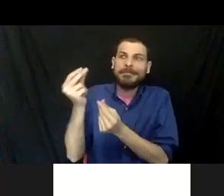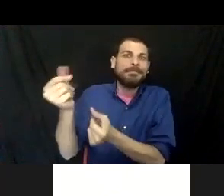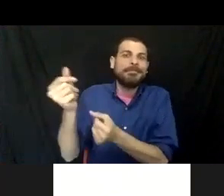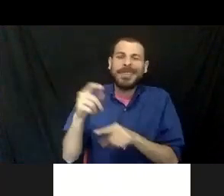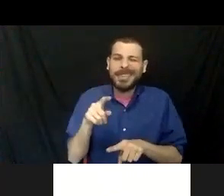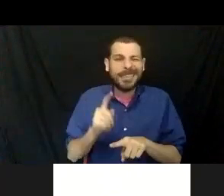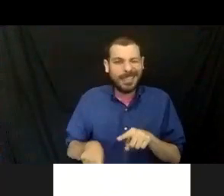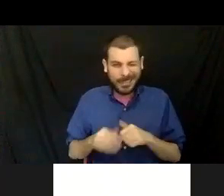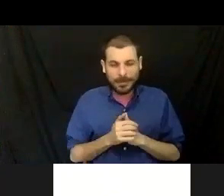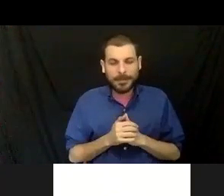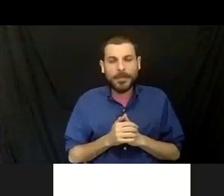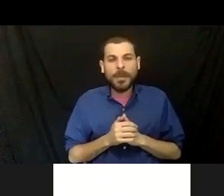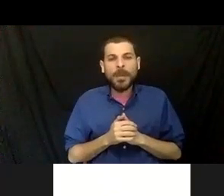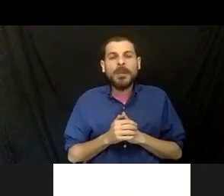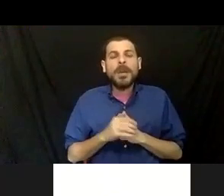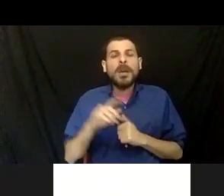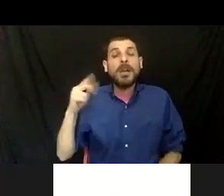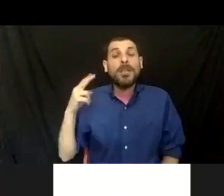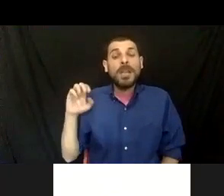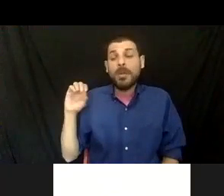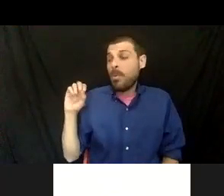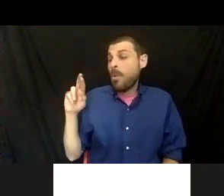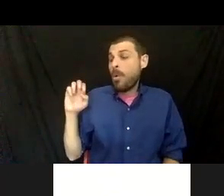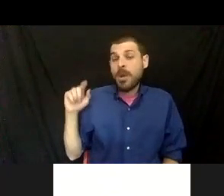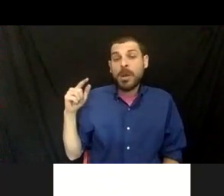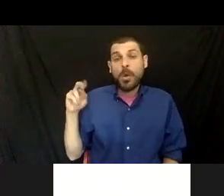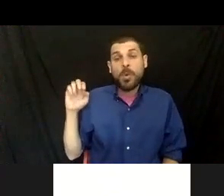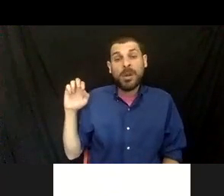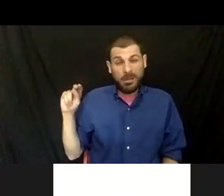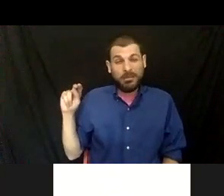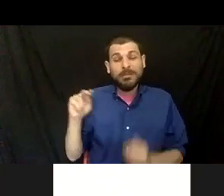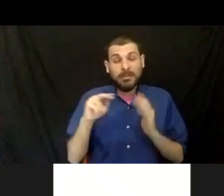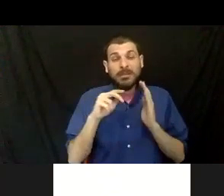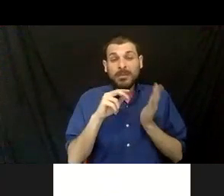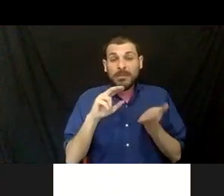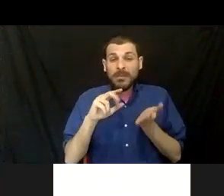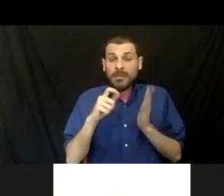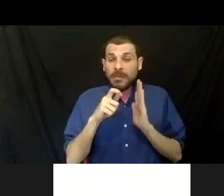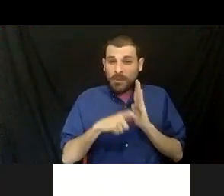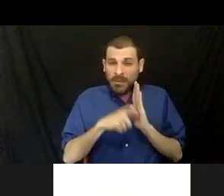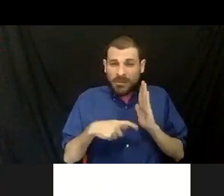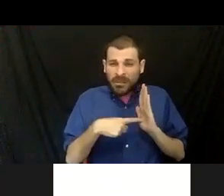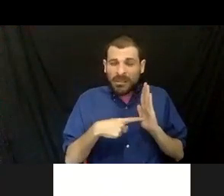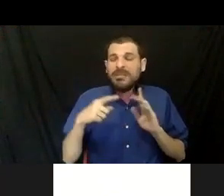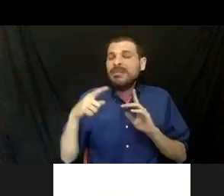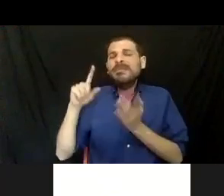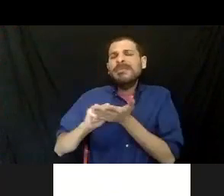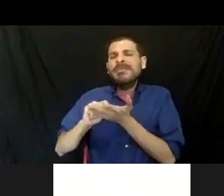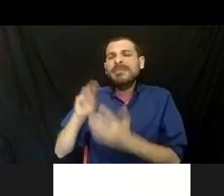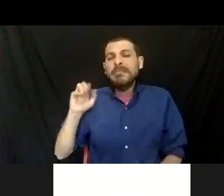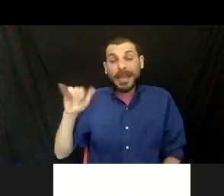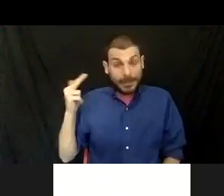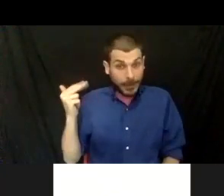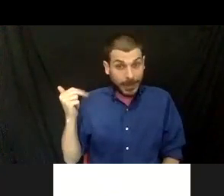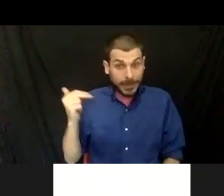good article in the Oregonian from May 13th that's available online called